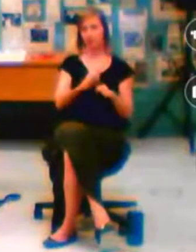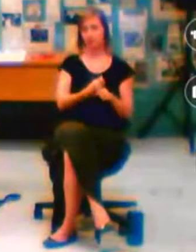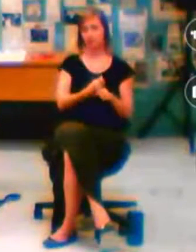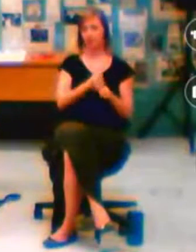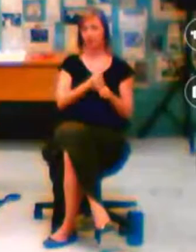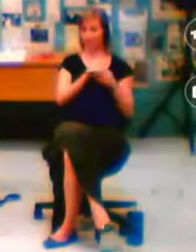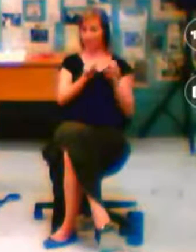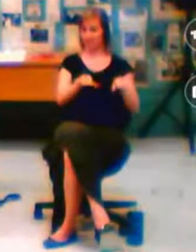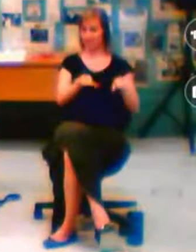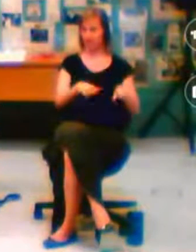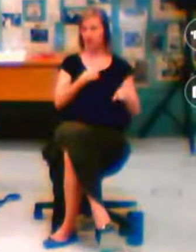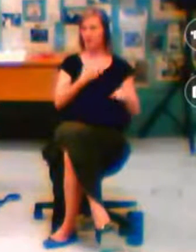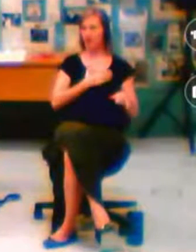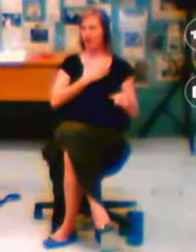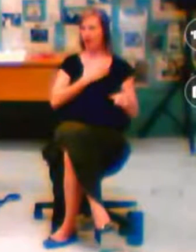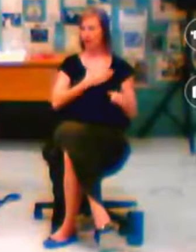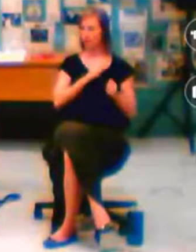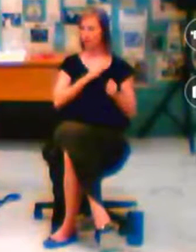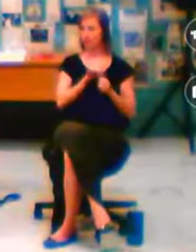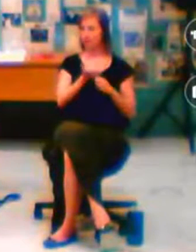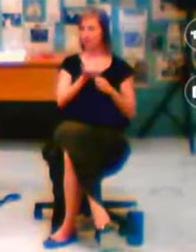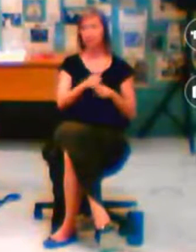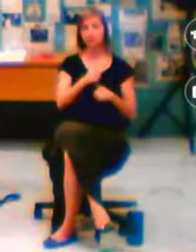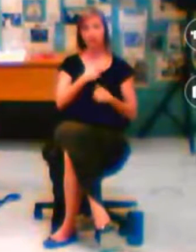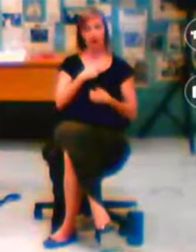and the retired time, I've been enrolled in